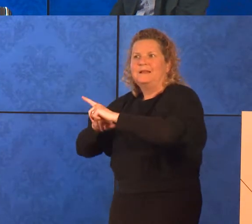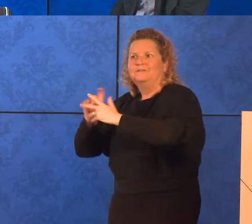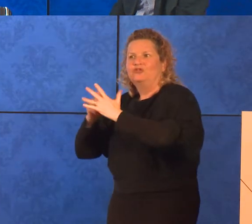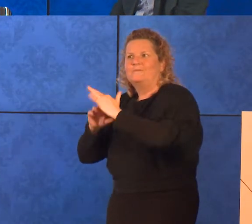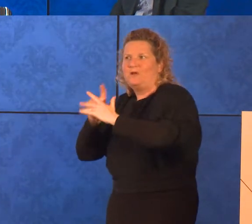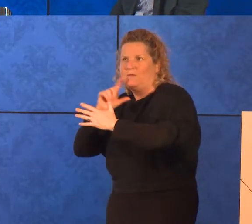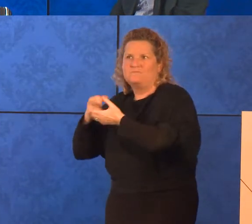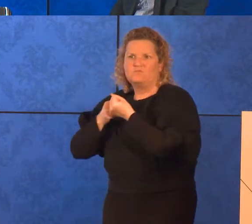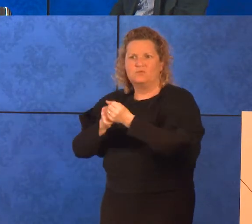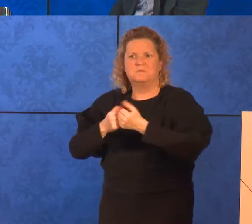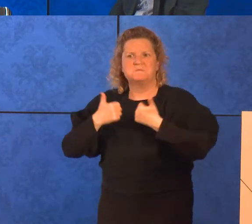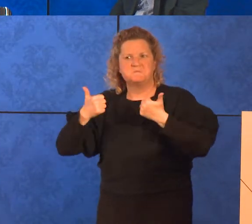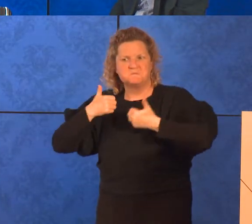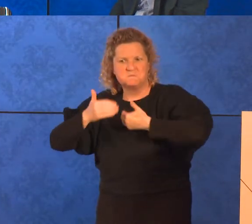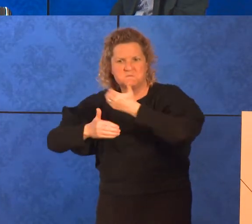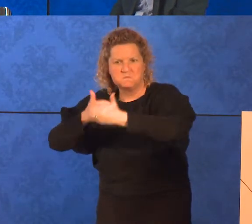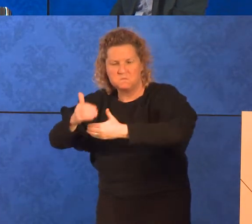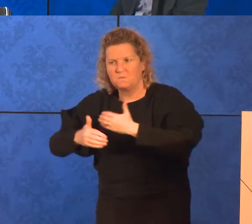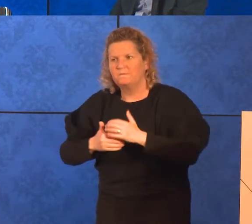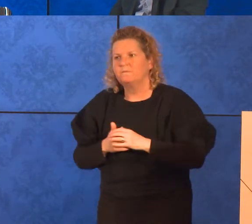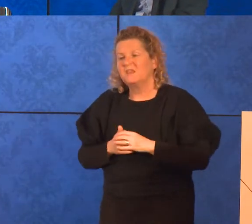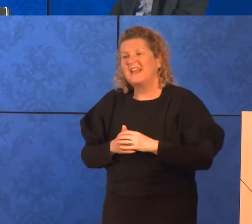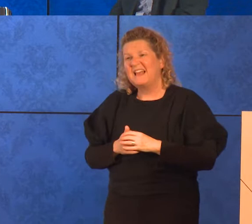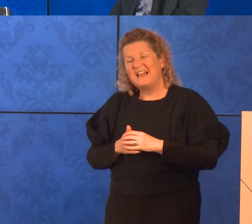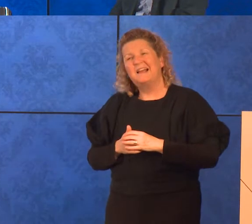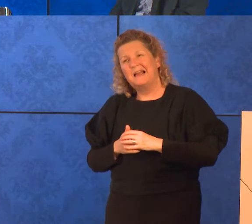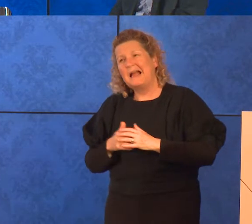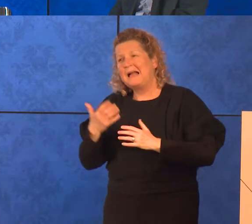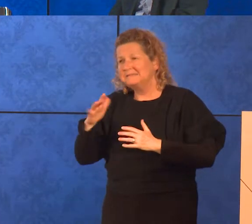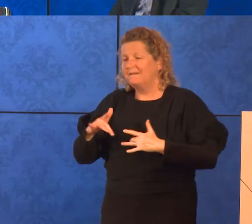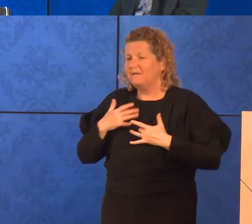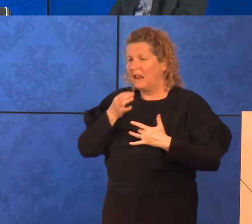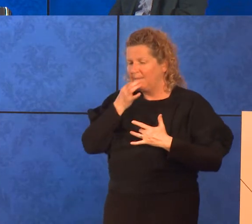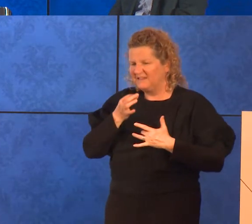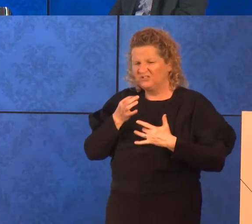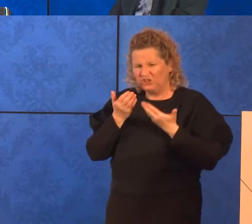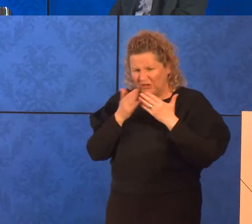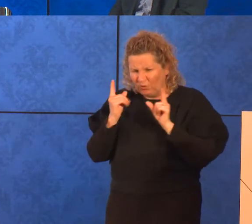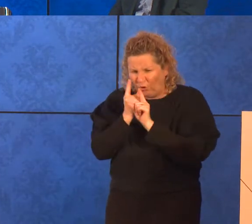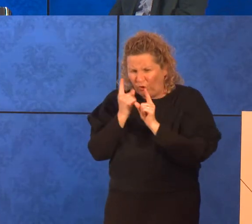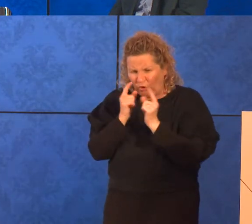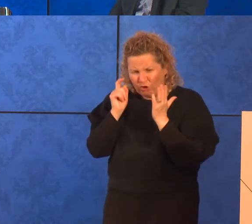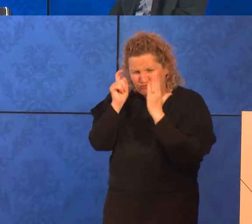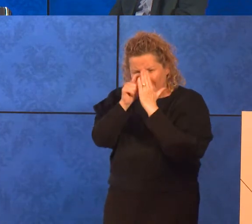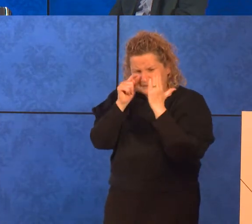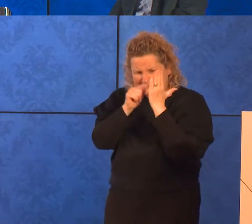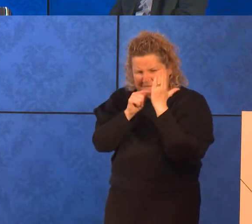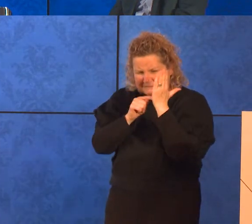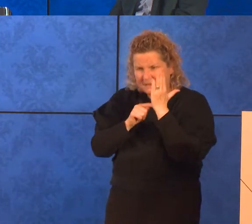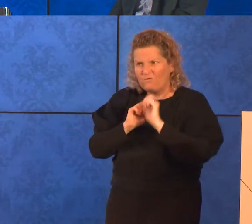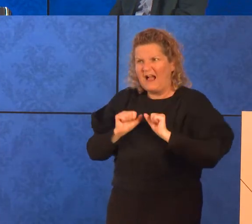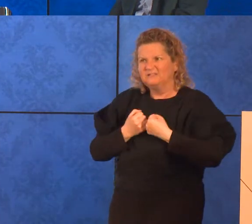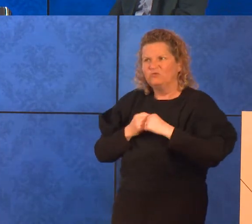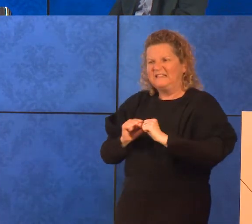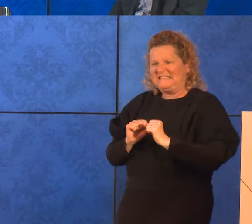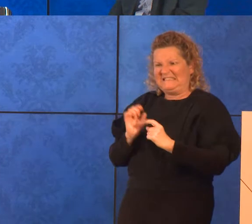go along, you will see things. But yeah, it was a bit disappointing that a few were generalised, but for ours it was definitely prevention. But there